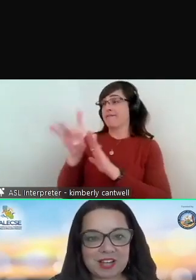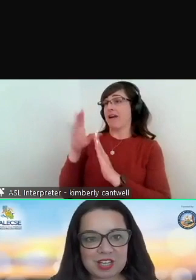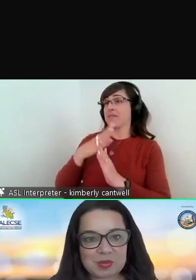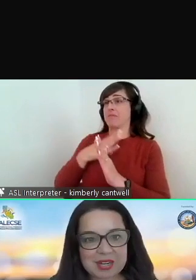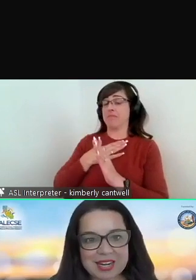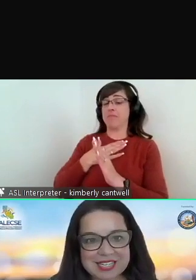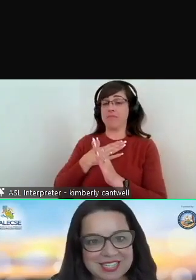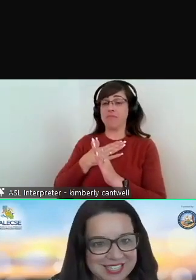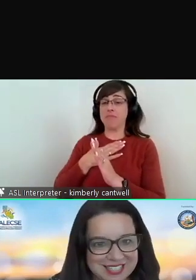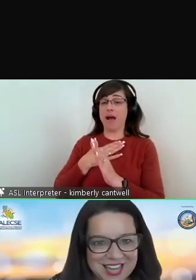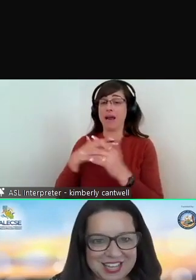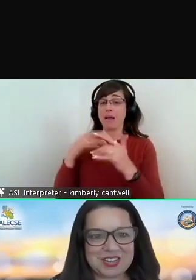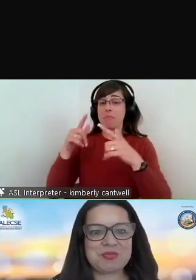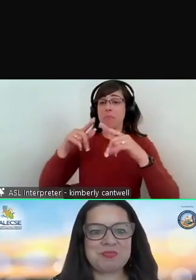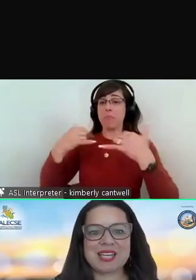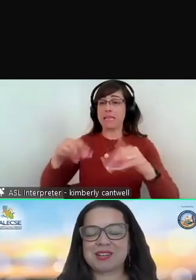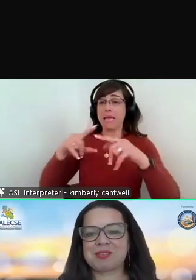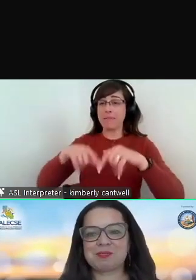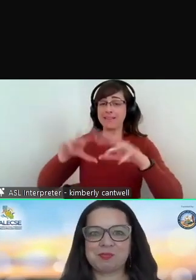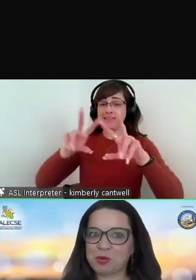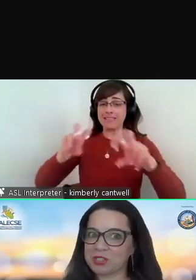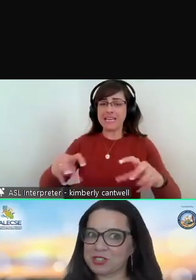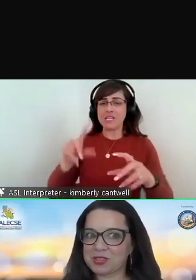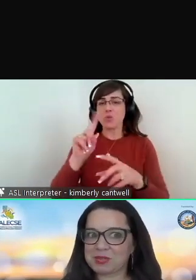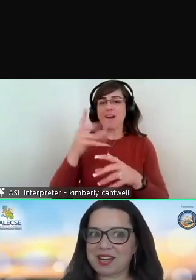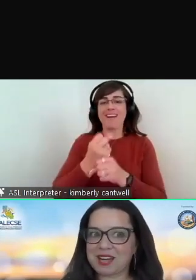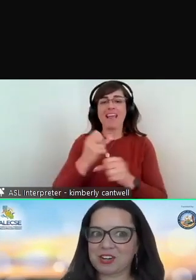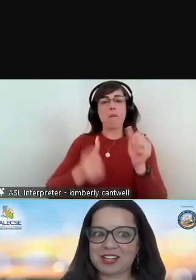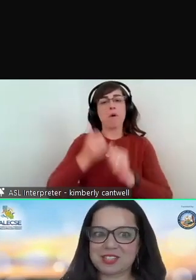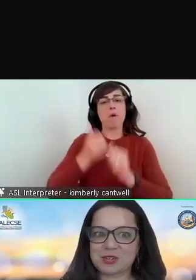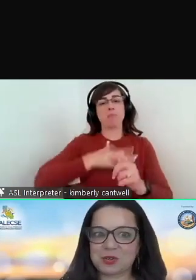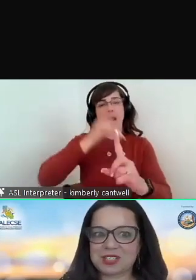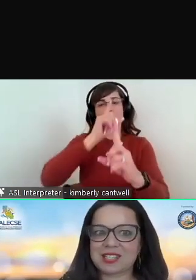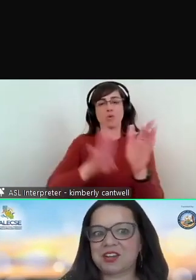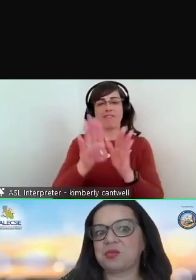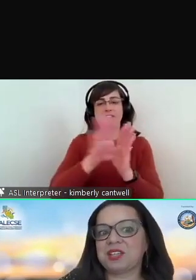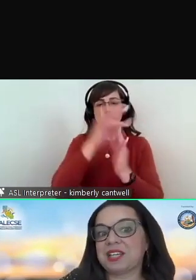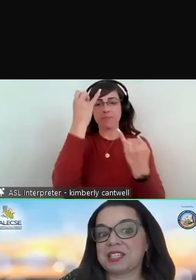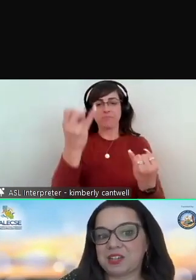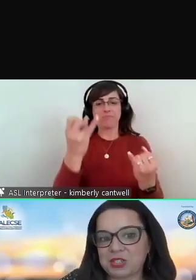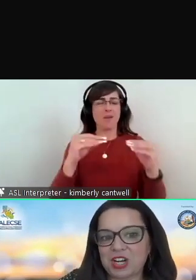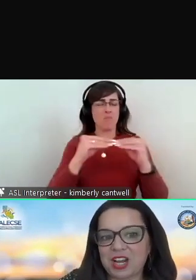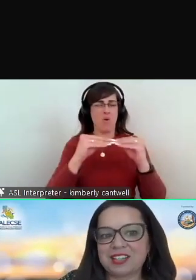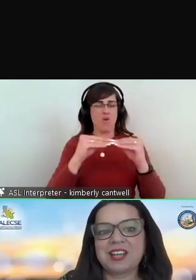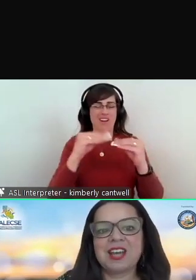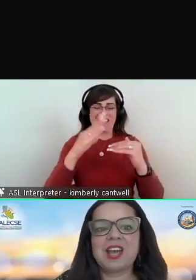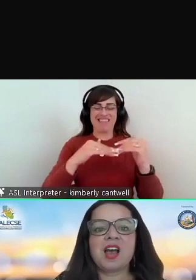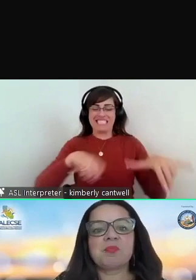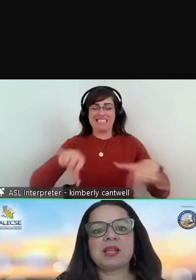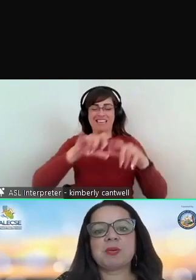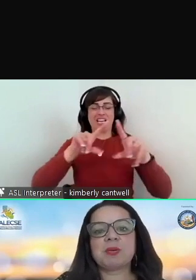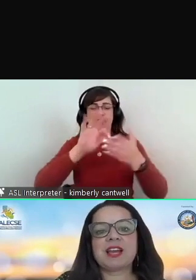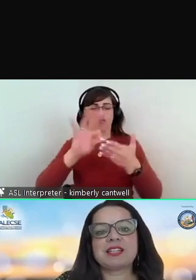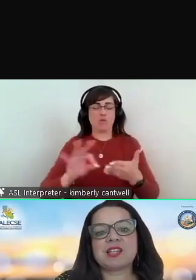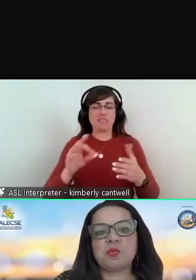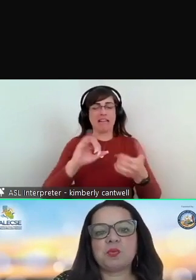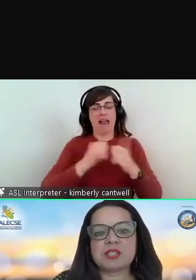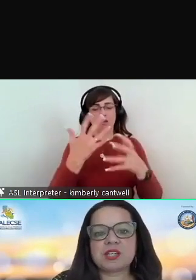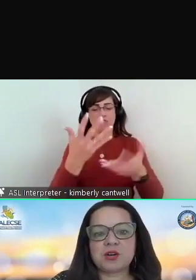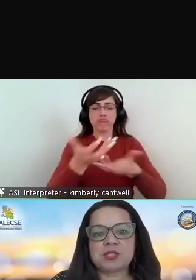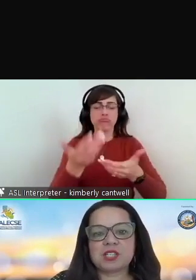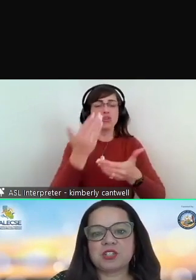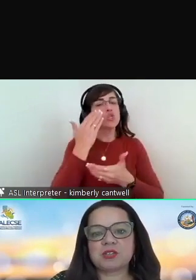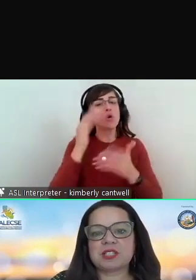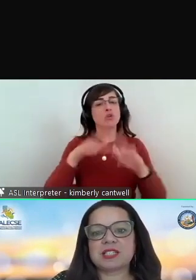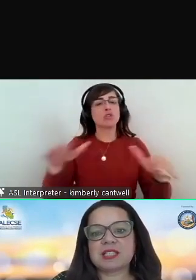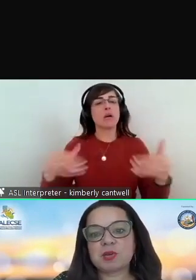goal development ideas, more so than standardized scores. It's how you really get to know a child. Play provides a